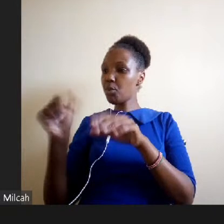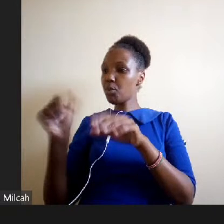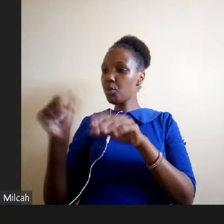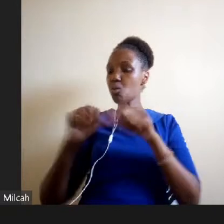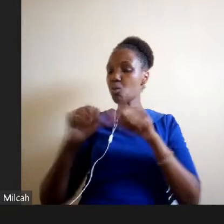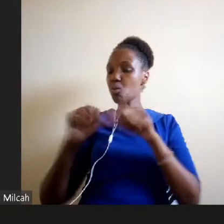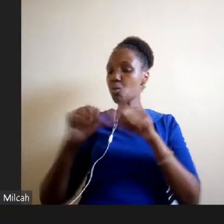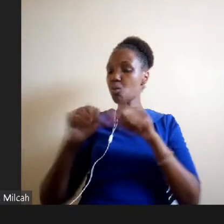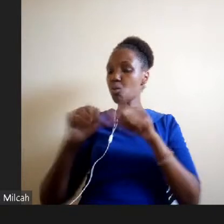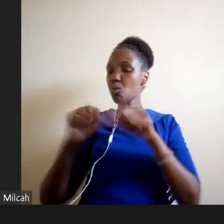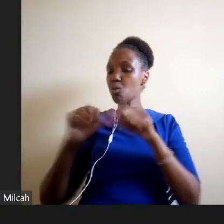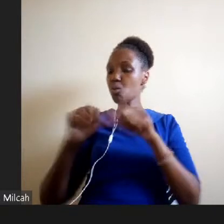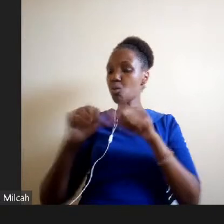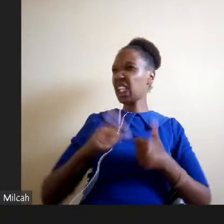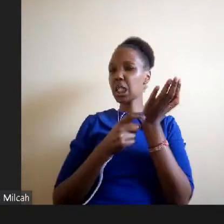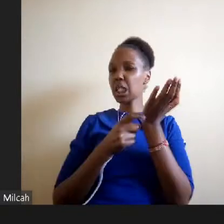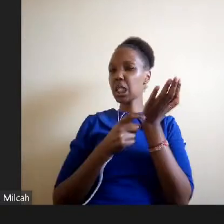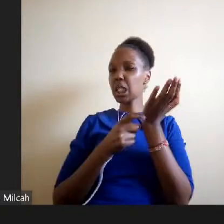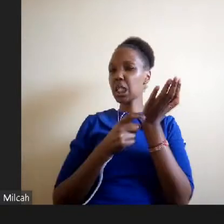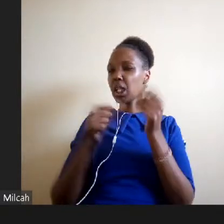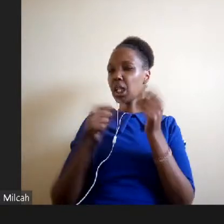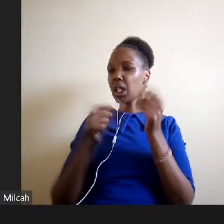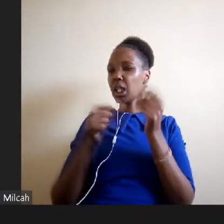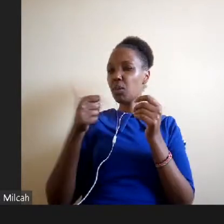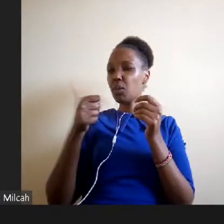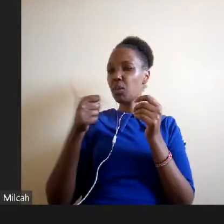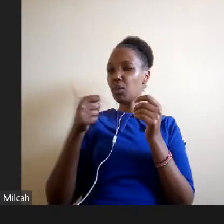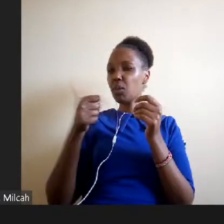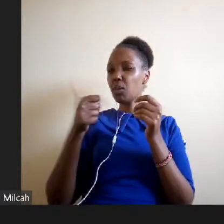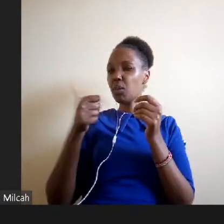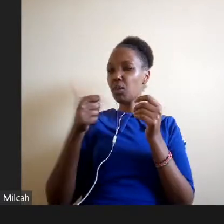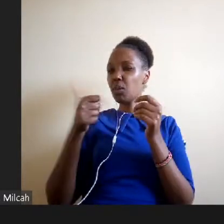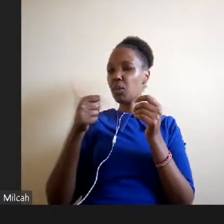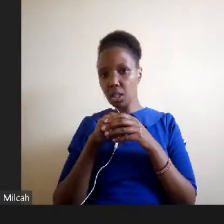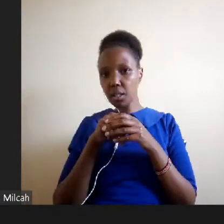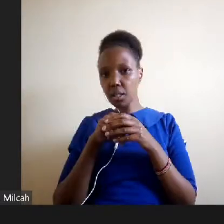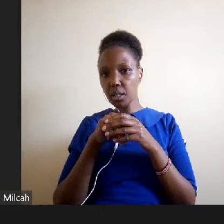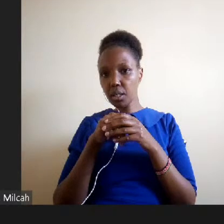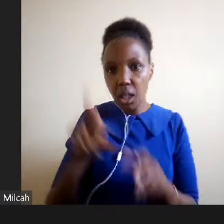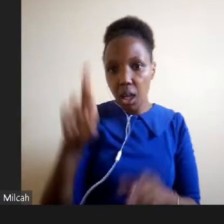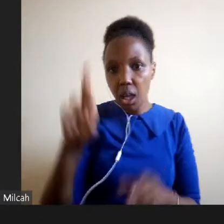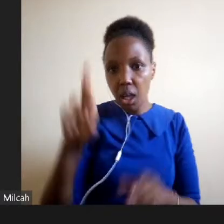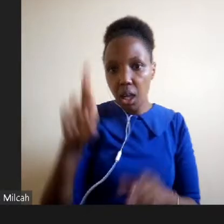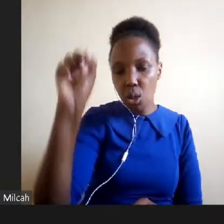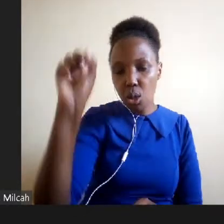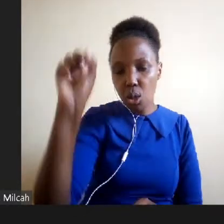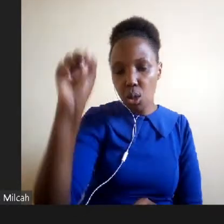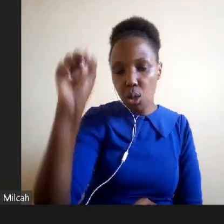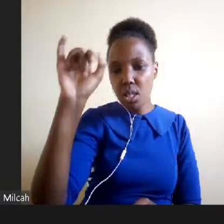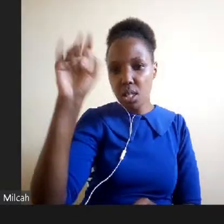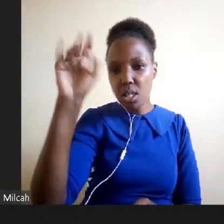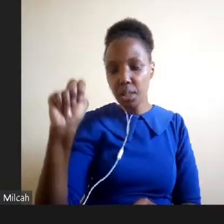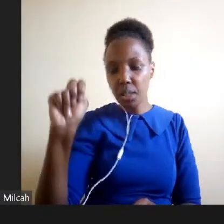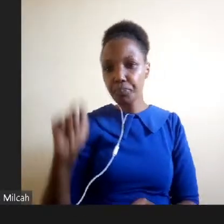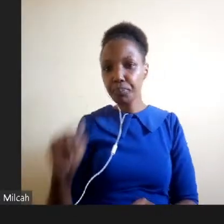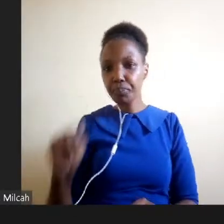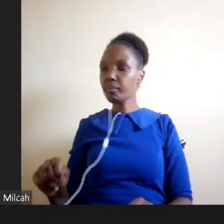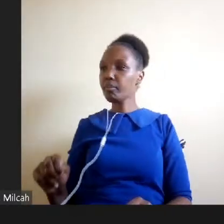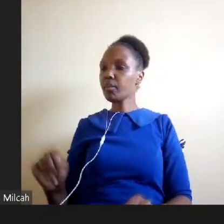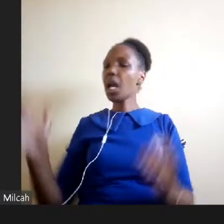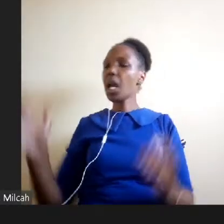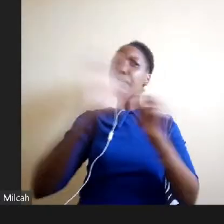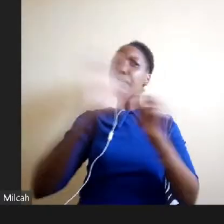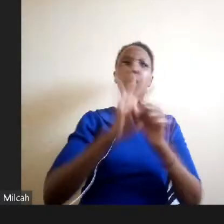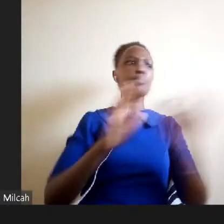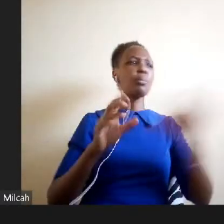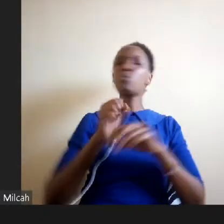mchongwano, that is what a band is. Roasting is when people gang up towards an individual and start abusing them until